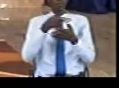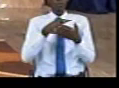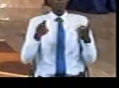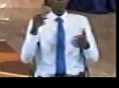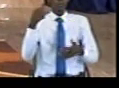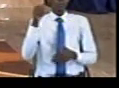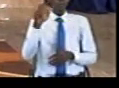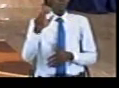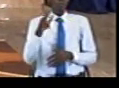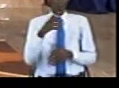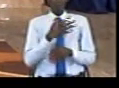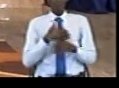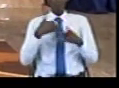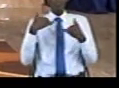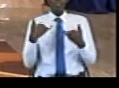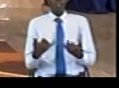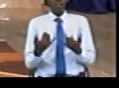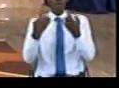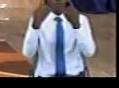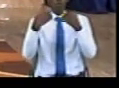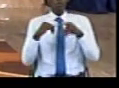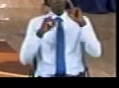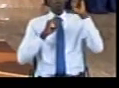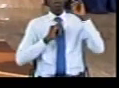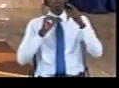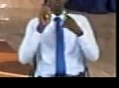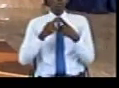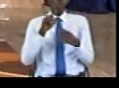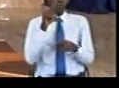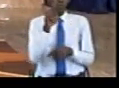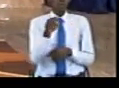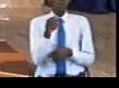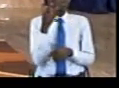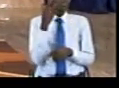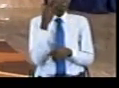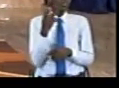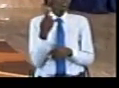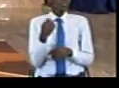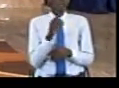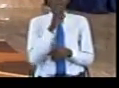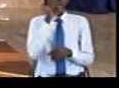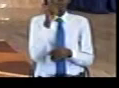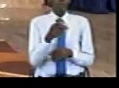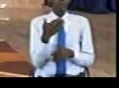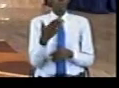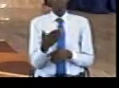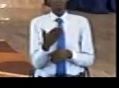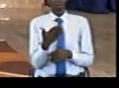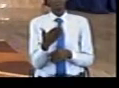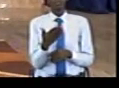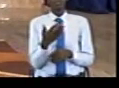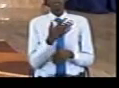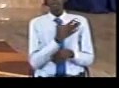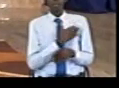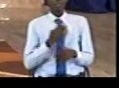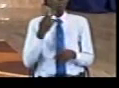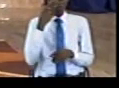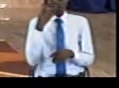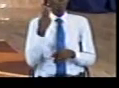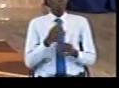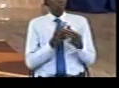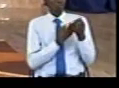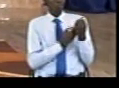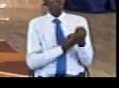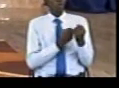now come I to thee. You see the assurance there. You see the certainty there. And you see the confidence with which